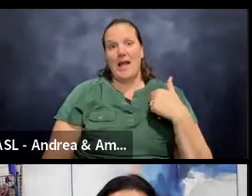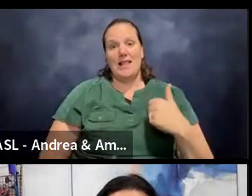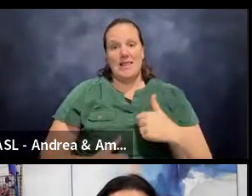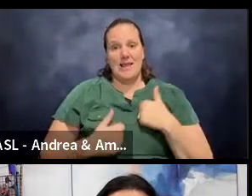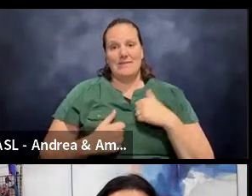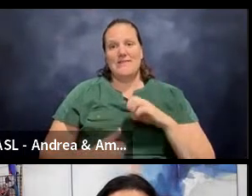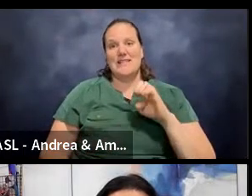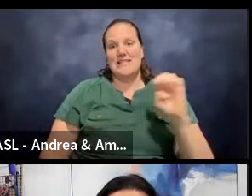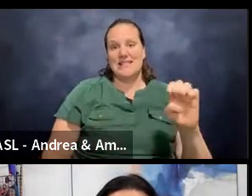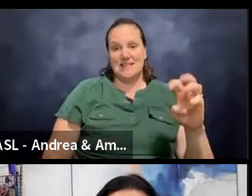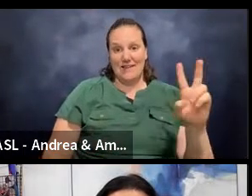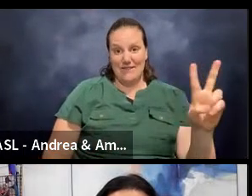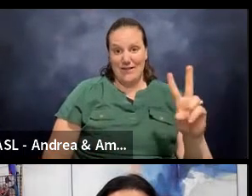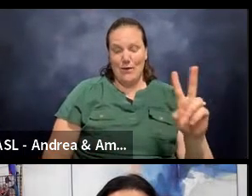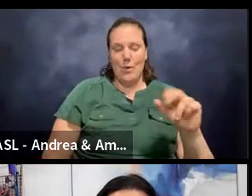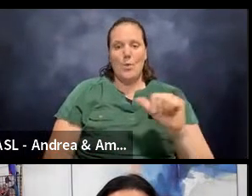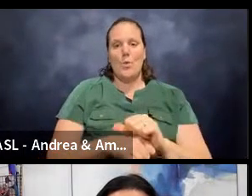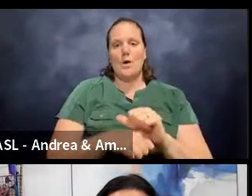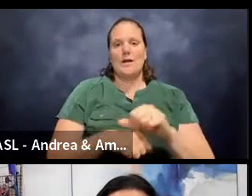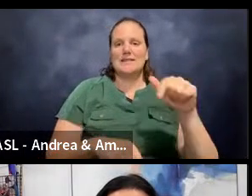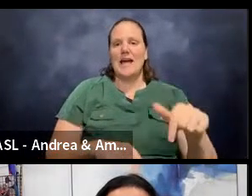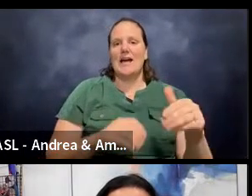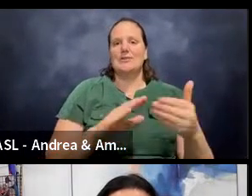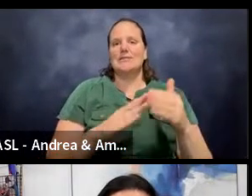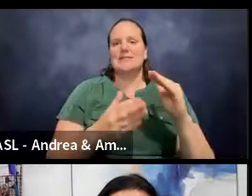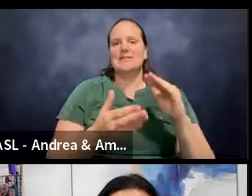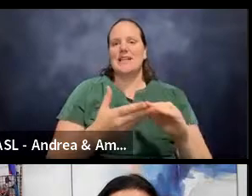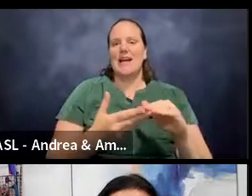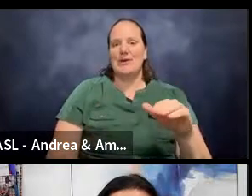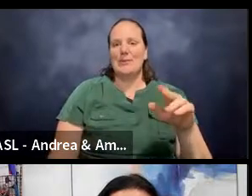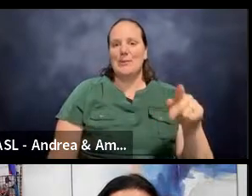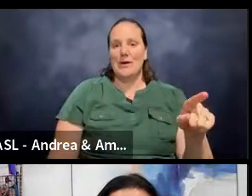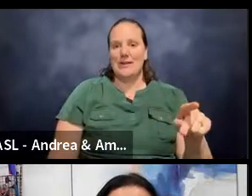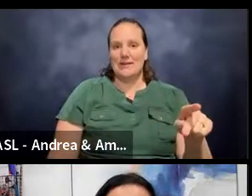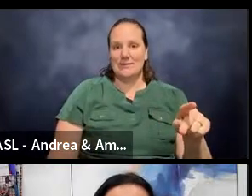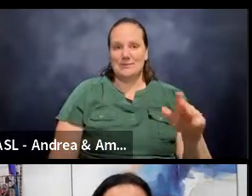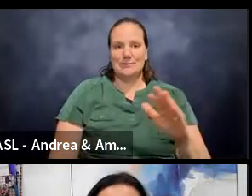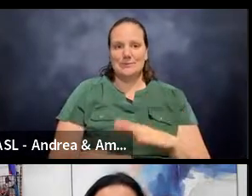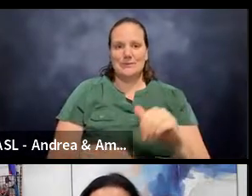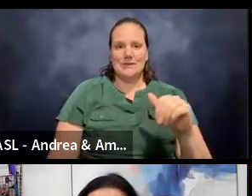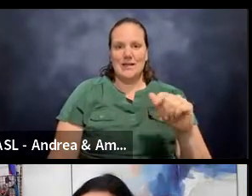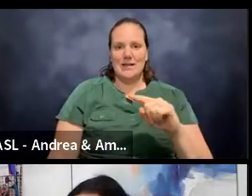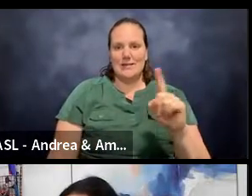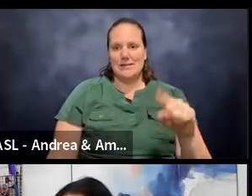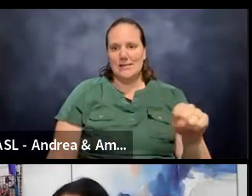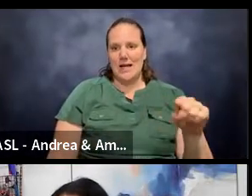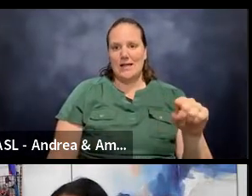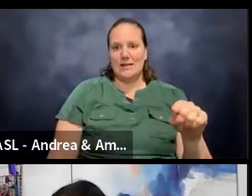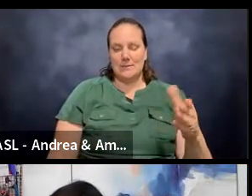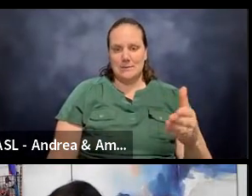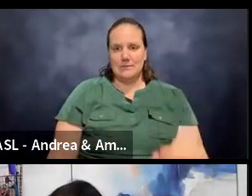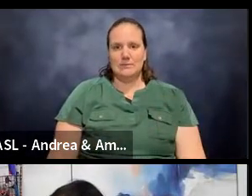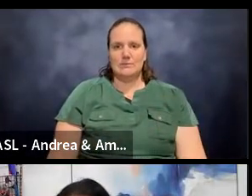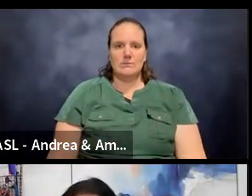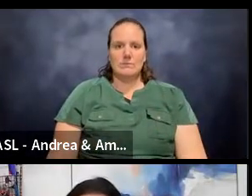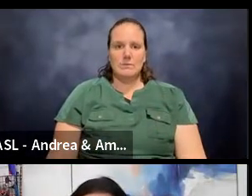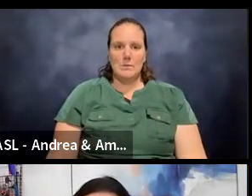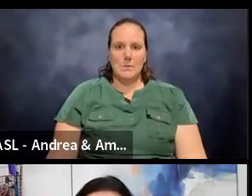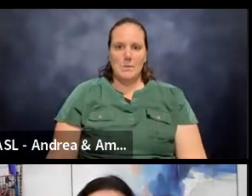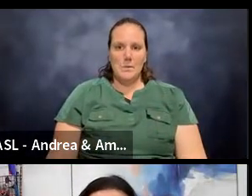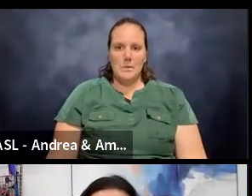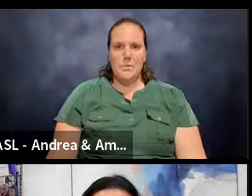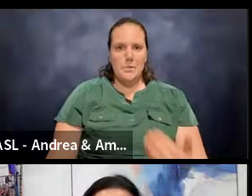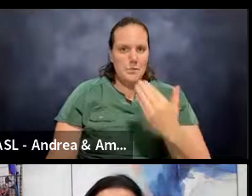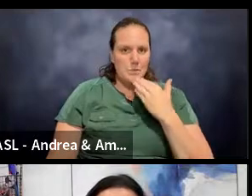East Vancouver and work in downtown Portland. And I will call on Zachary. Thank